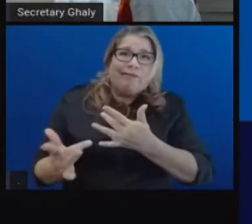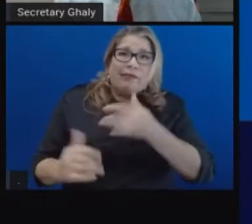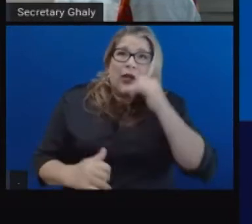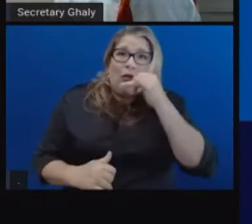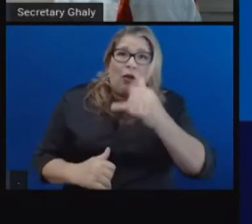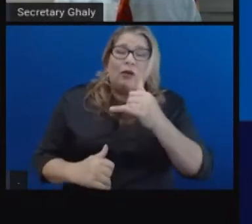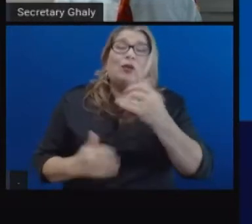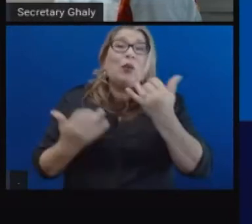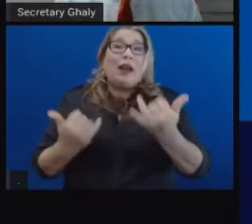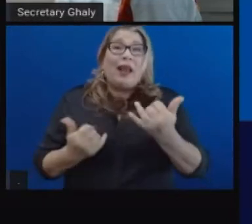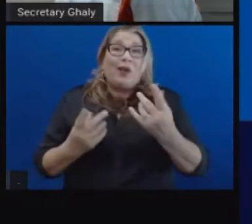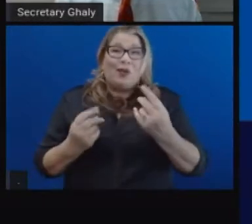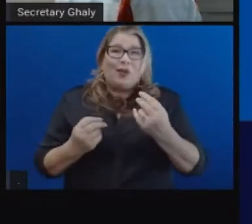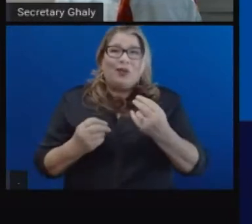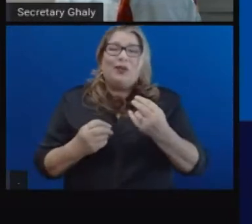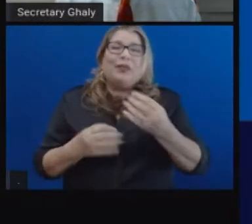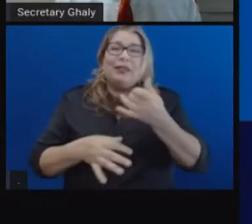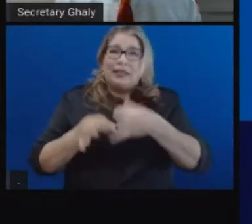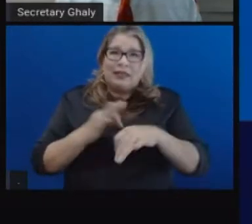emergency medicine